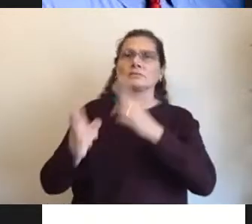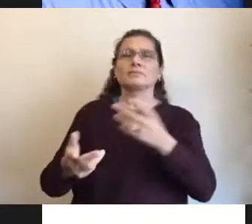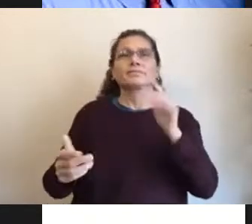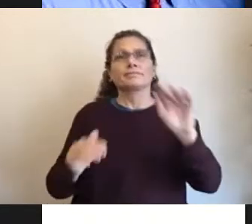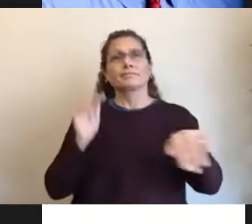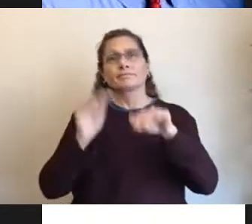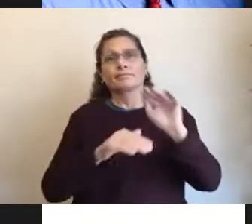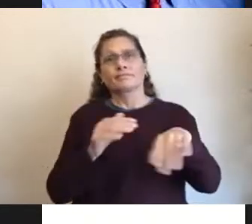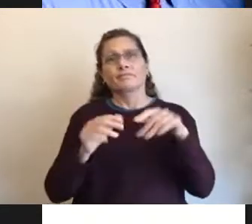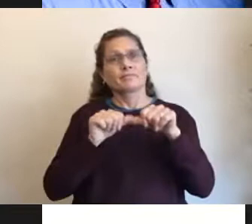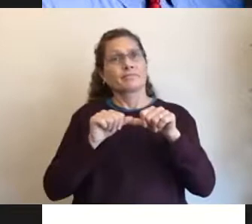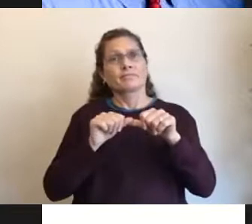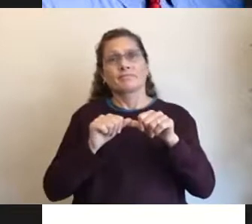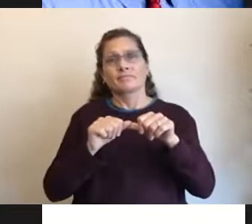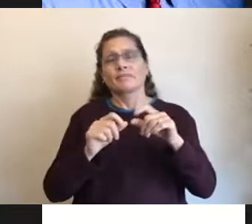around